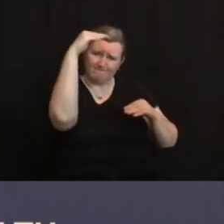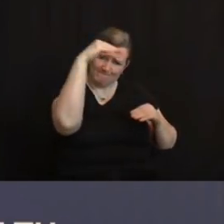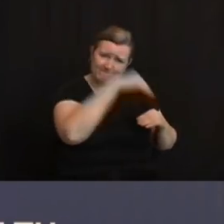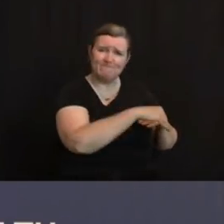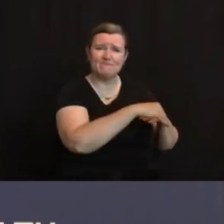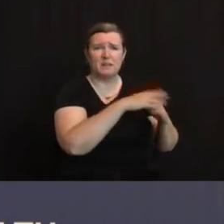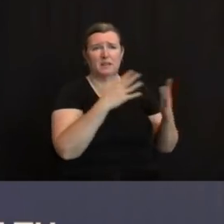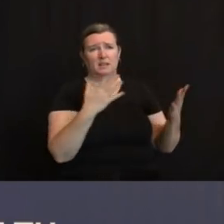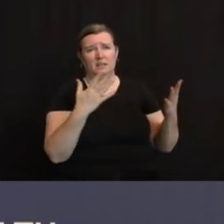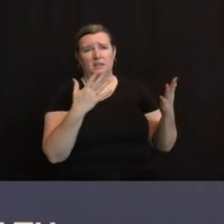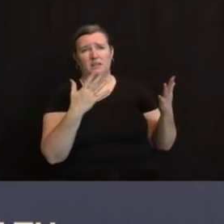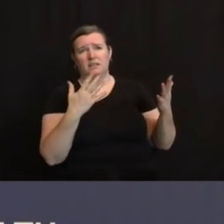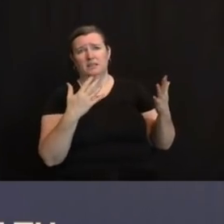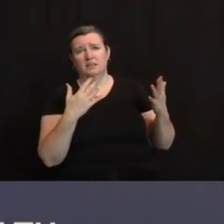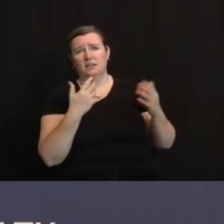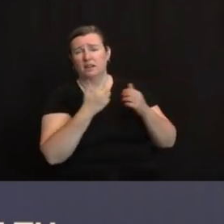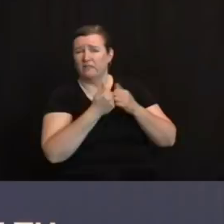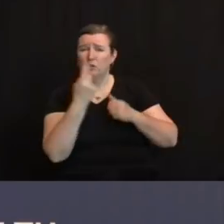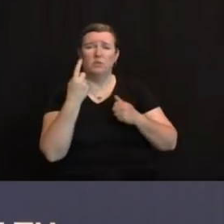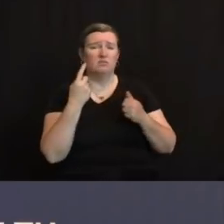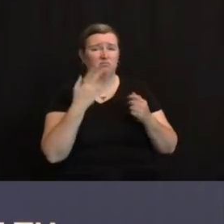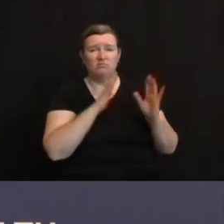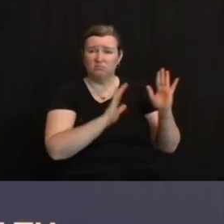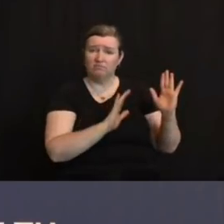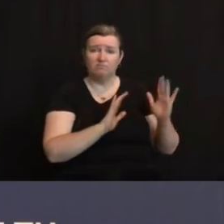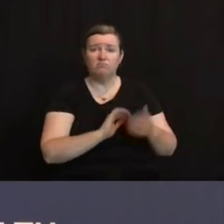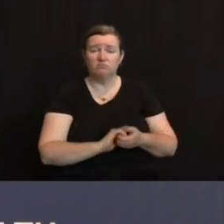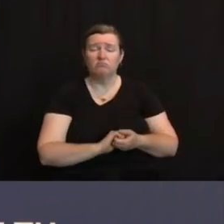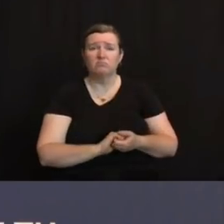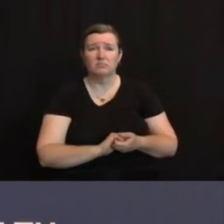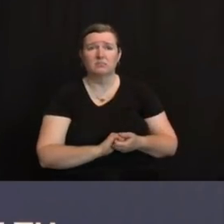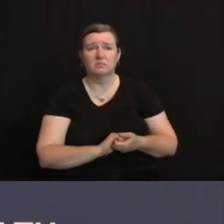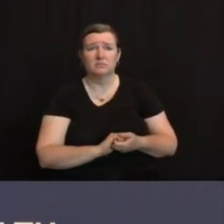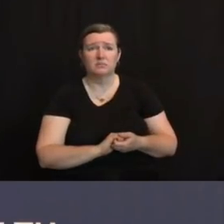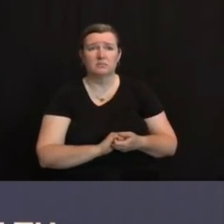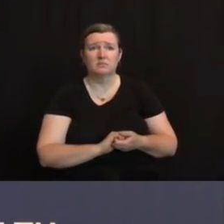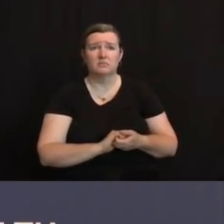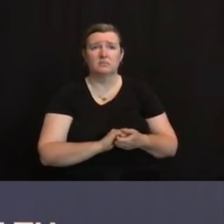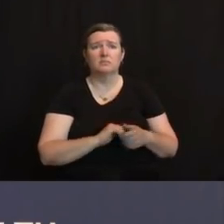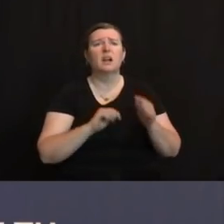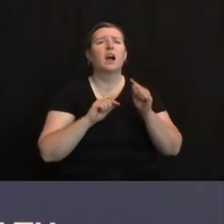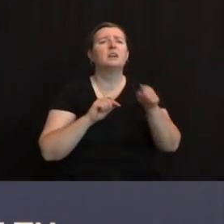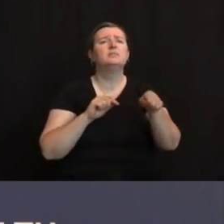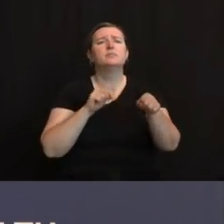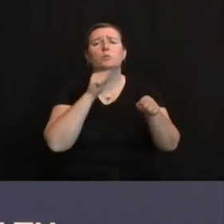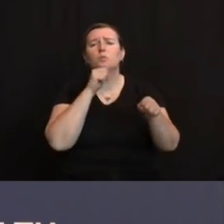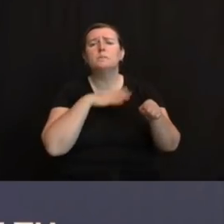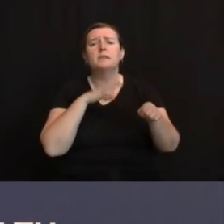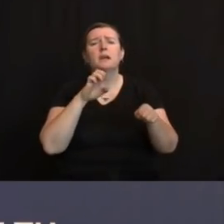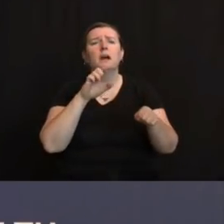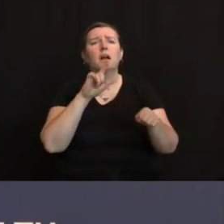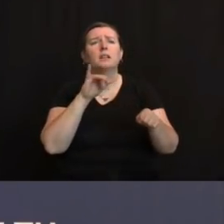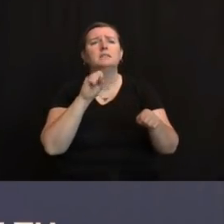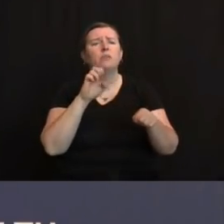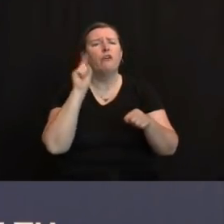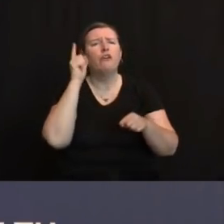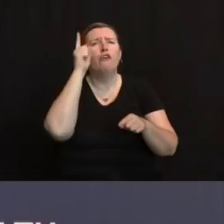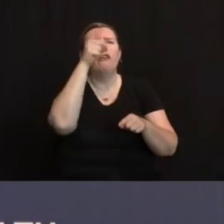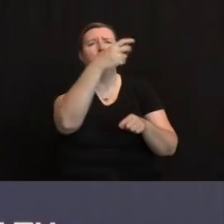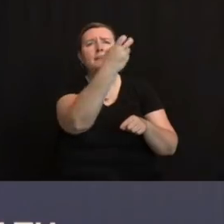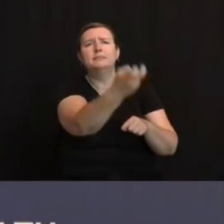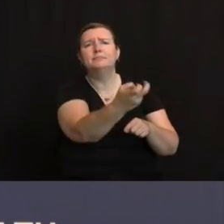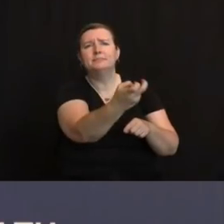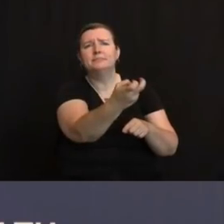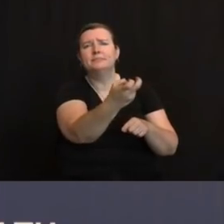life in this state that we can. Thank you. Elise, I think that's you back there. You're in you're in the low section Yeah, I'm in today. the cheap